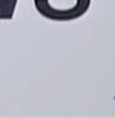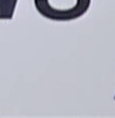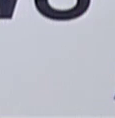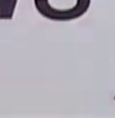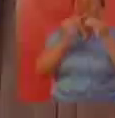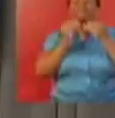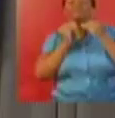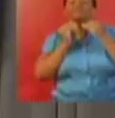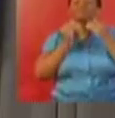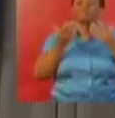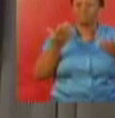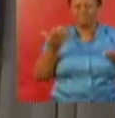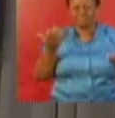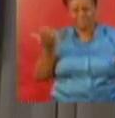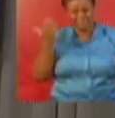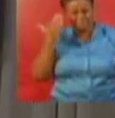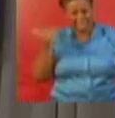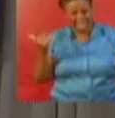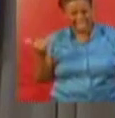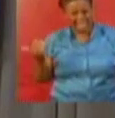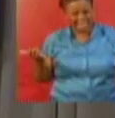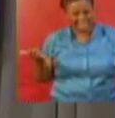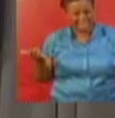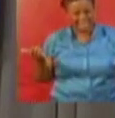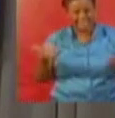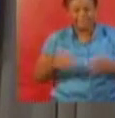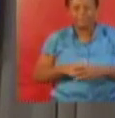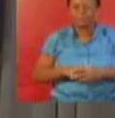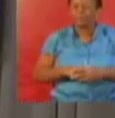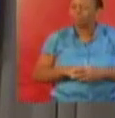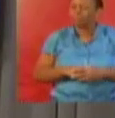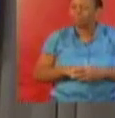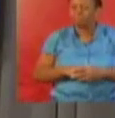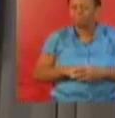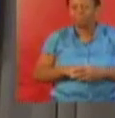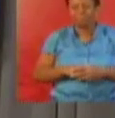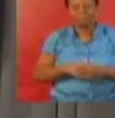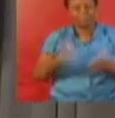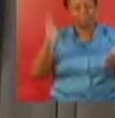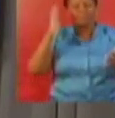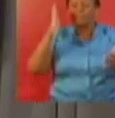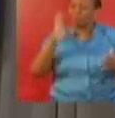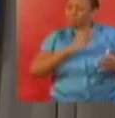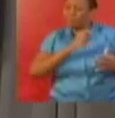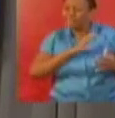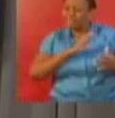actions. You are going to be fined. Avoid the fine. Just wear the mask properly.